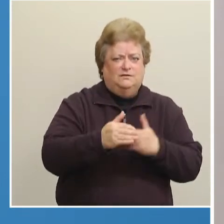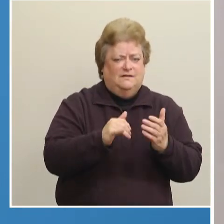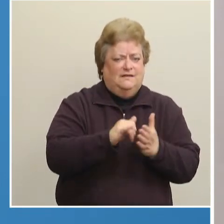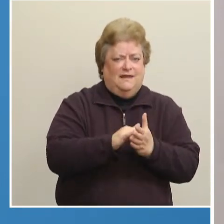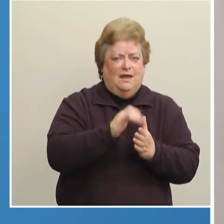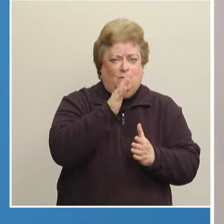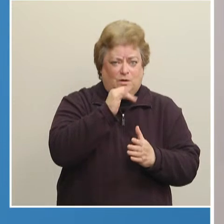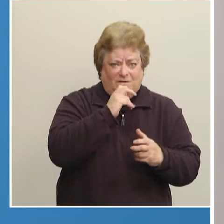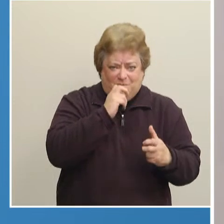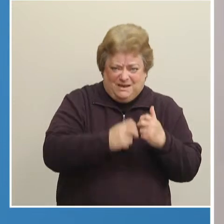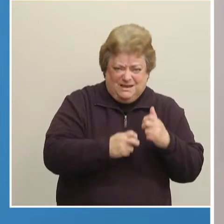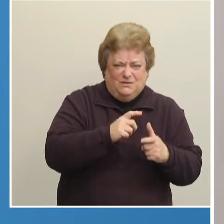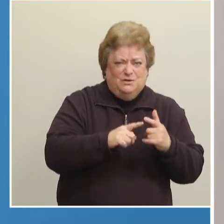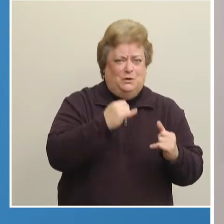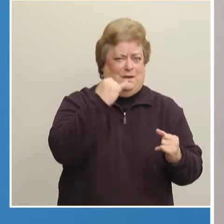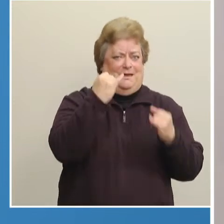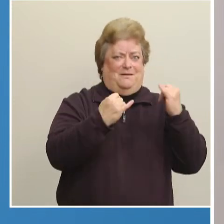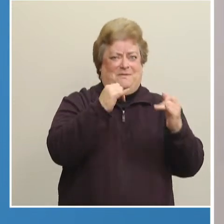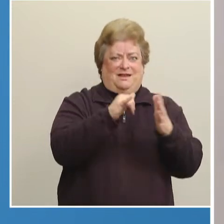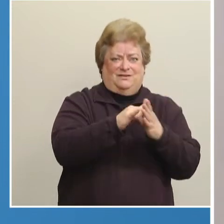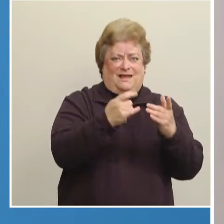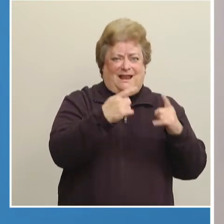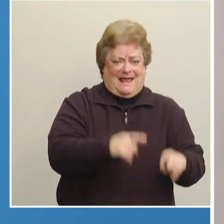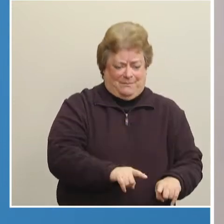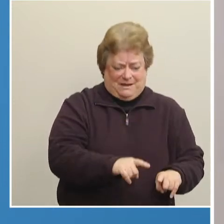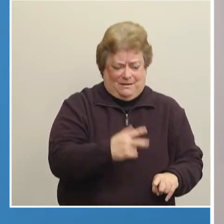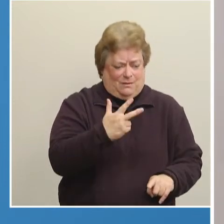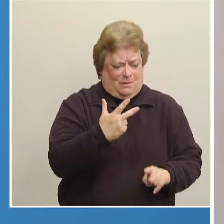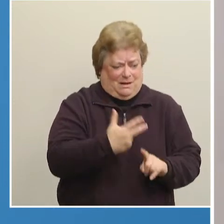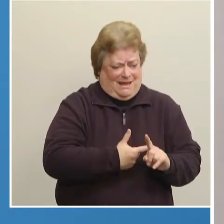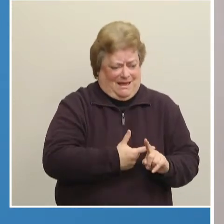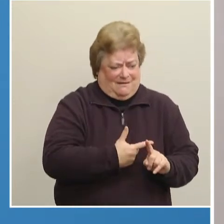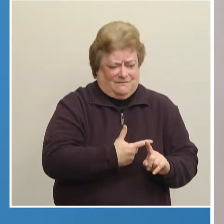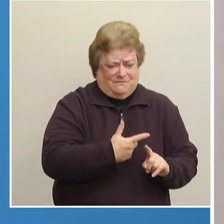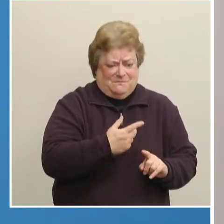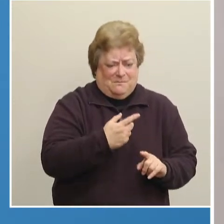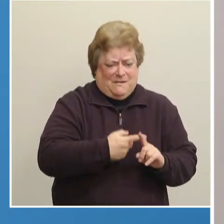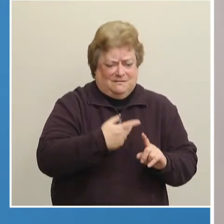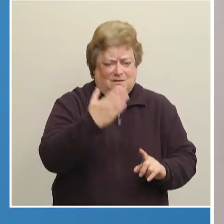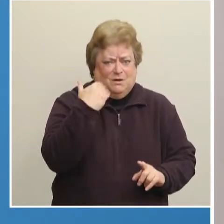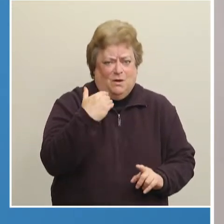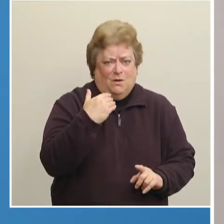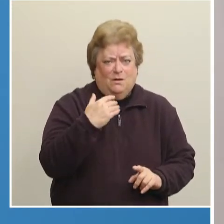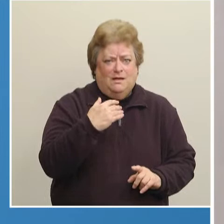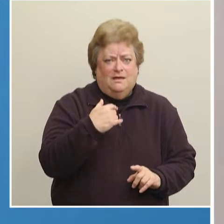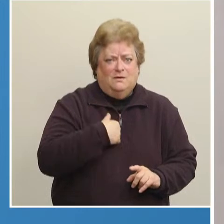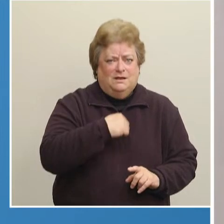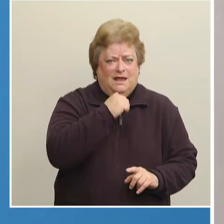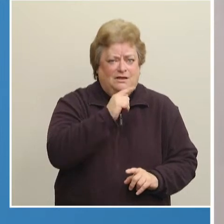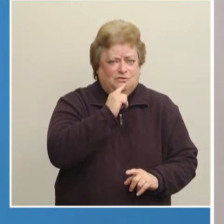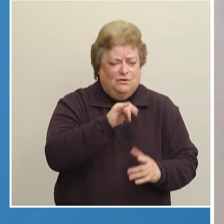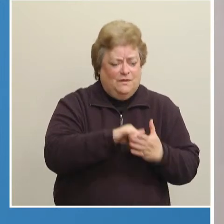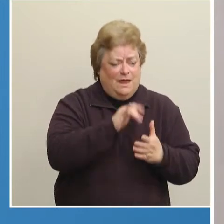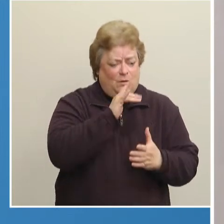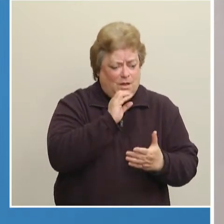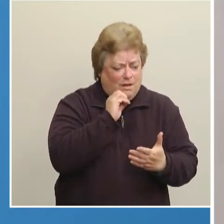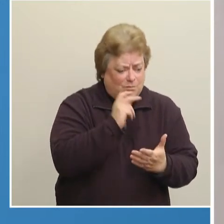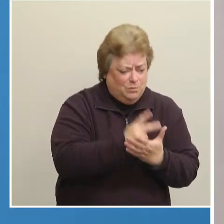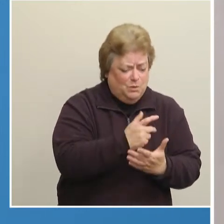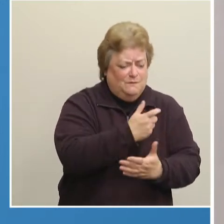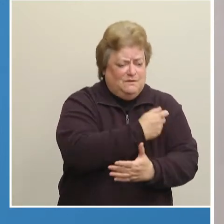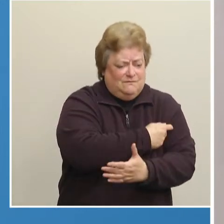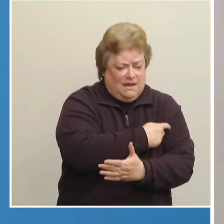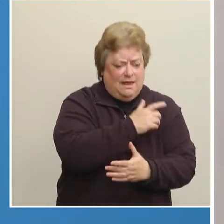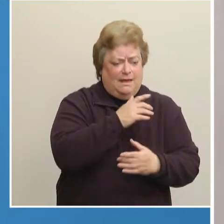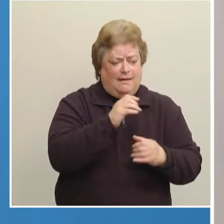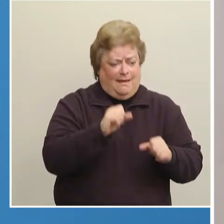been so difficult to imagine just over 3.5 months ago when we weren't even sure if vaccines would be approved and available to help us in